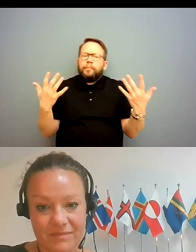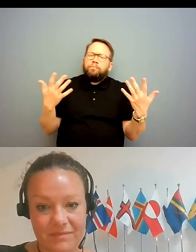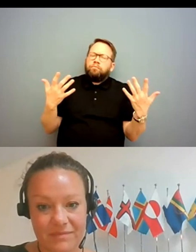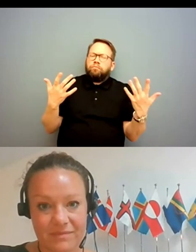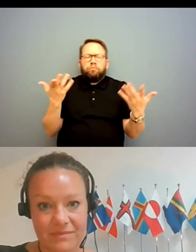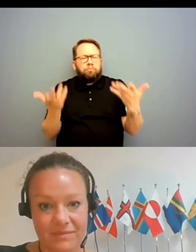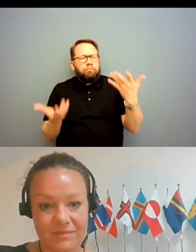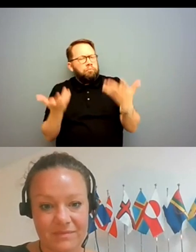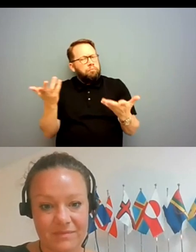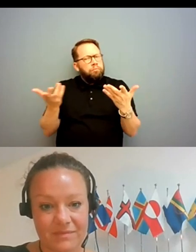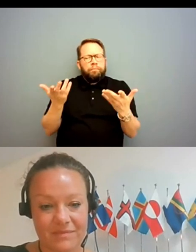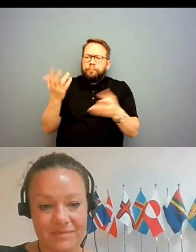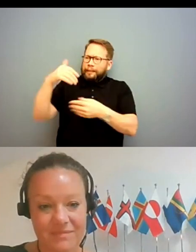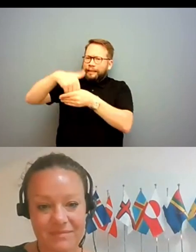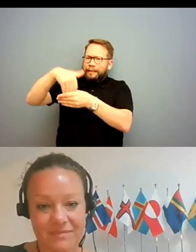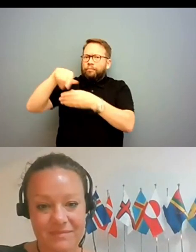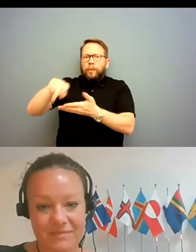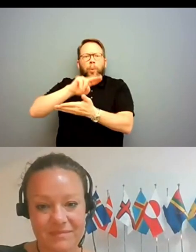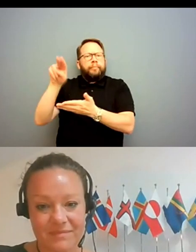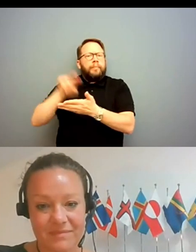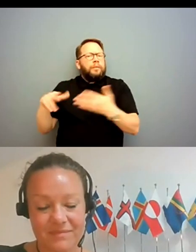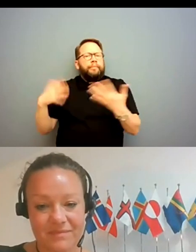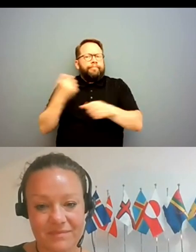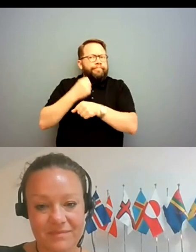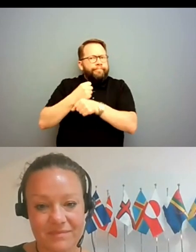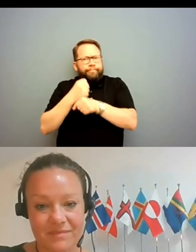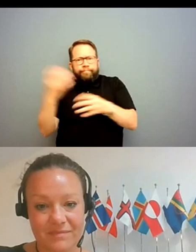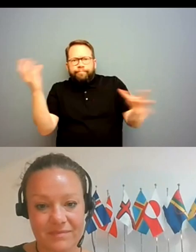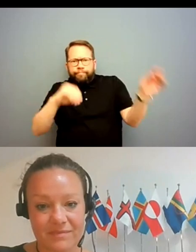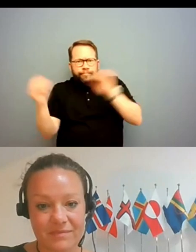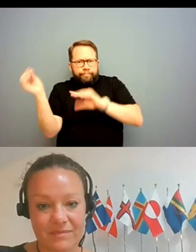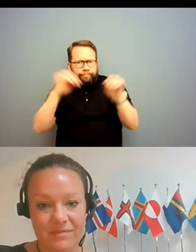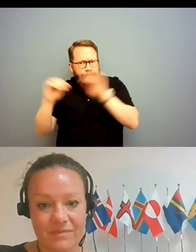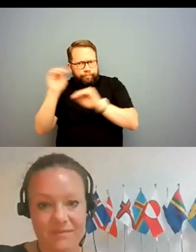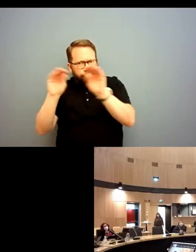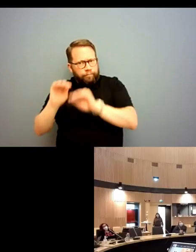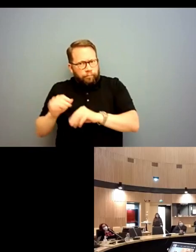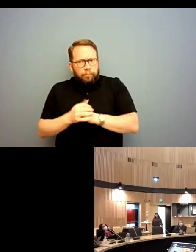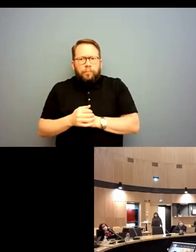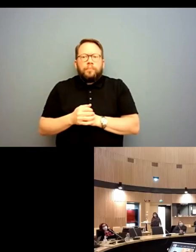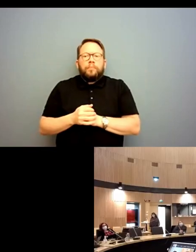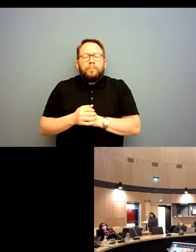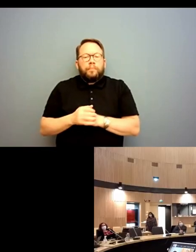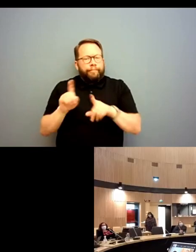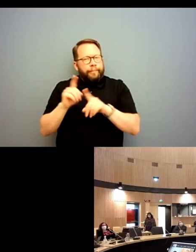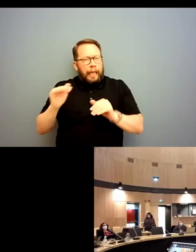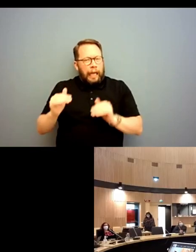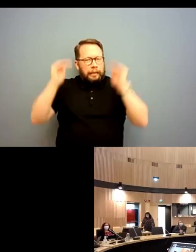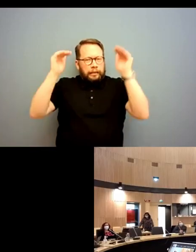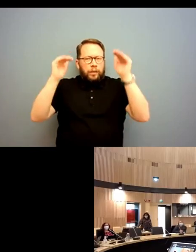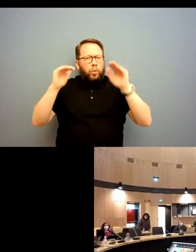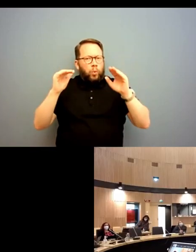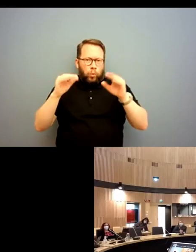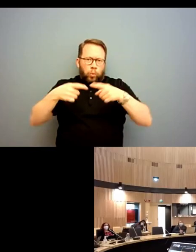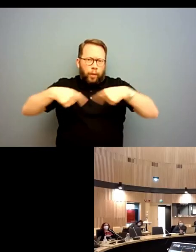open-ended. More recently, the Office of the High Commission, maybe about 5 months ago, put